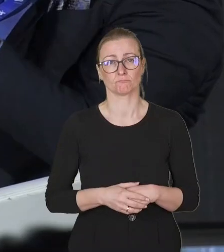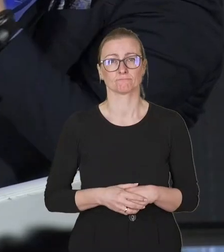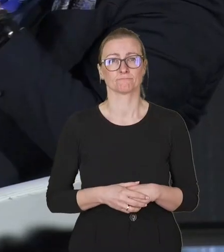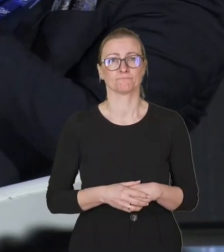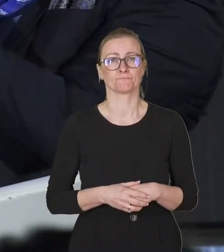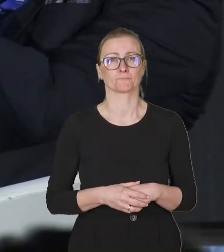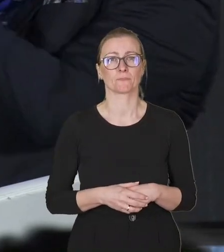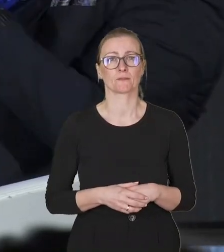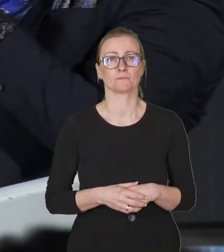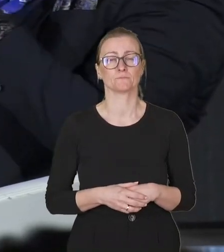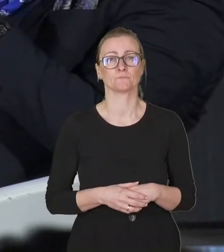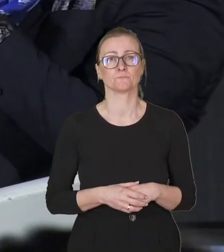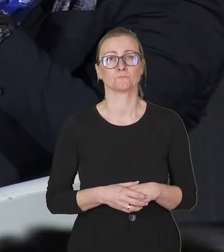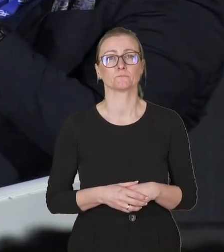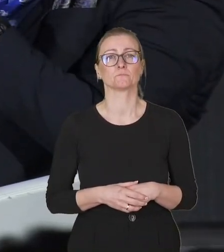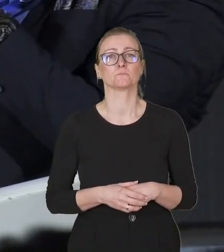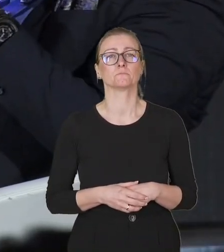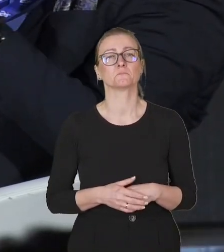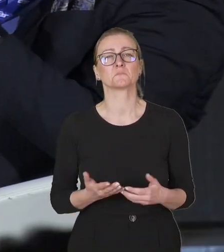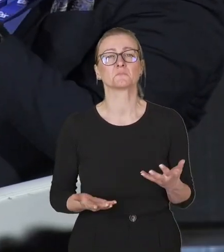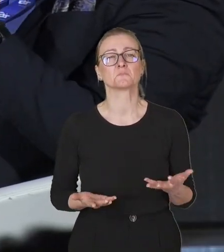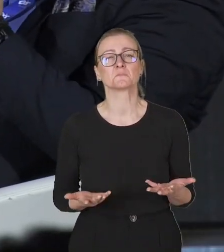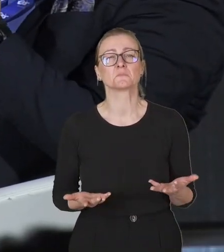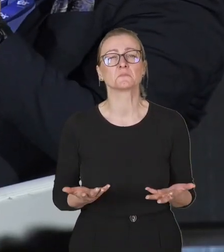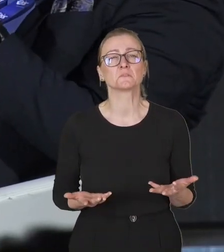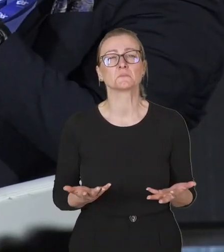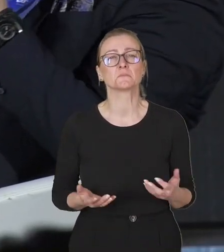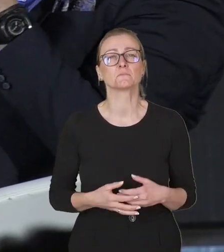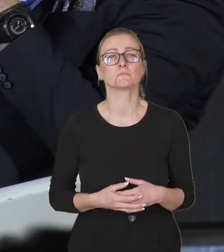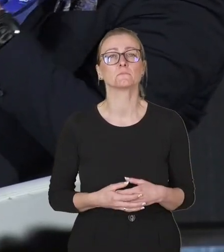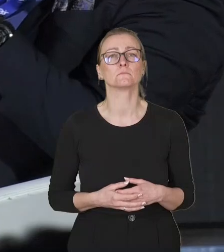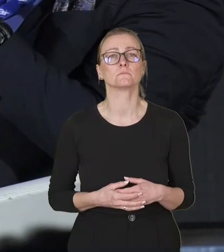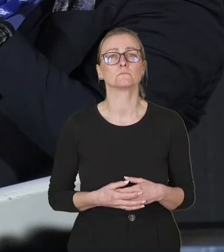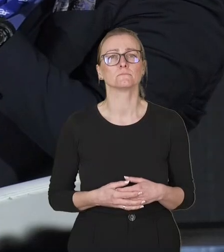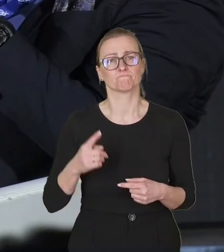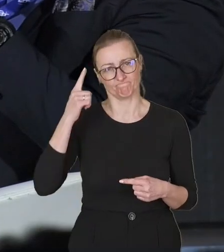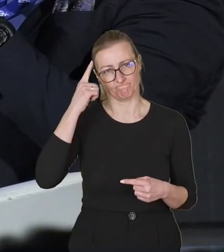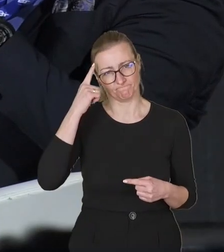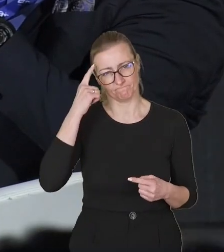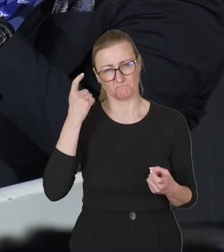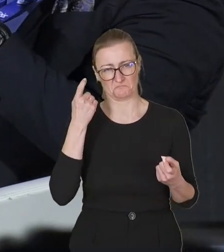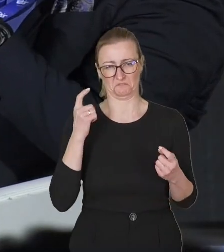implemented. I can give you one interesting, a little bit funny example. According to